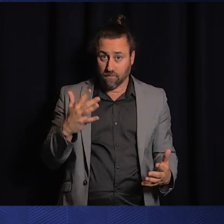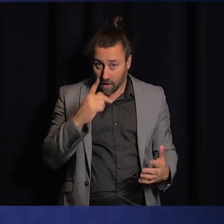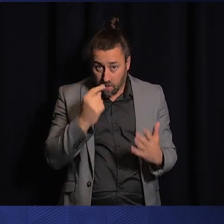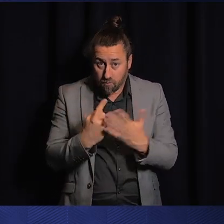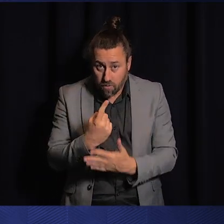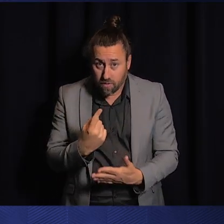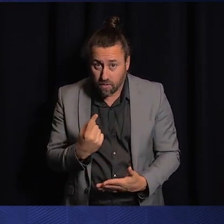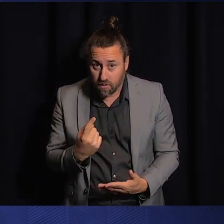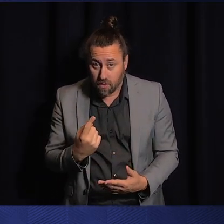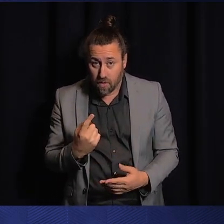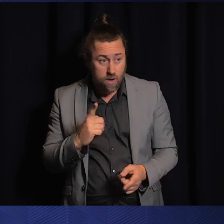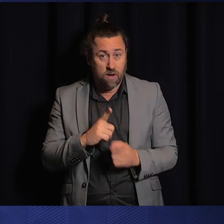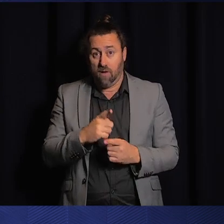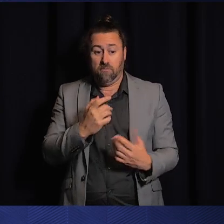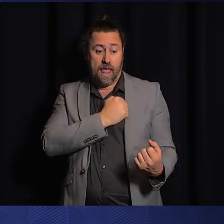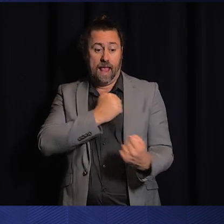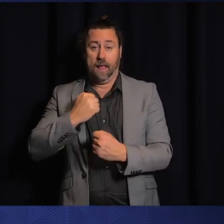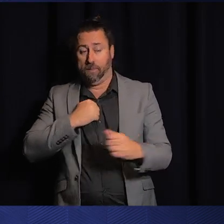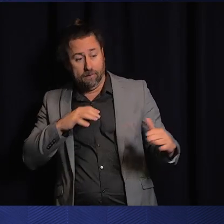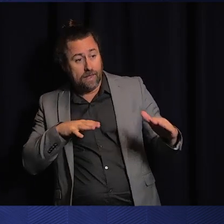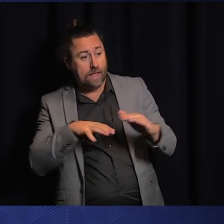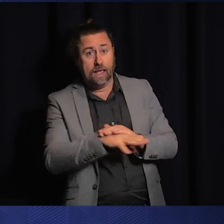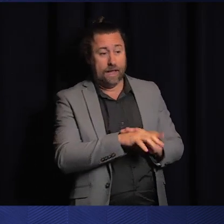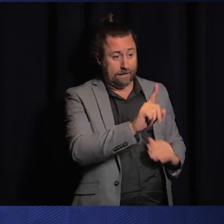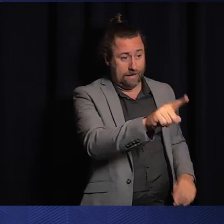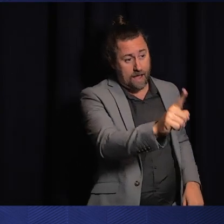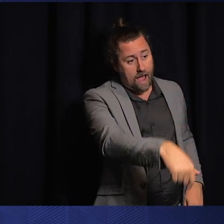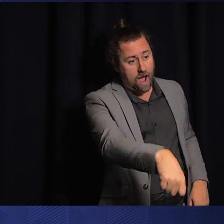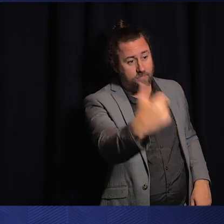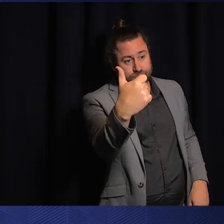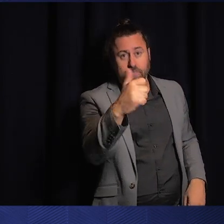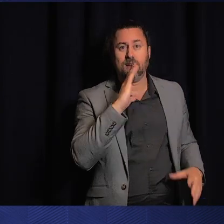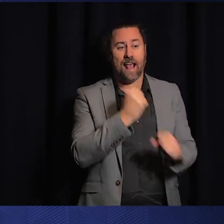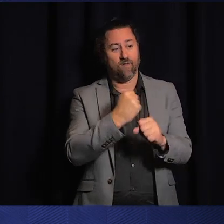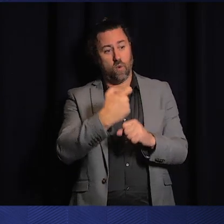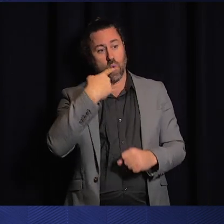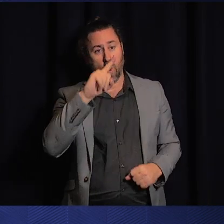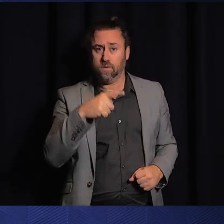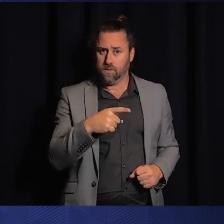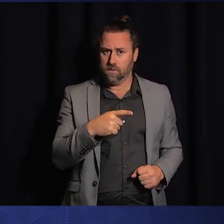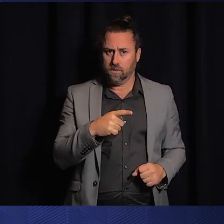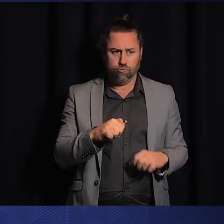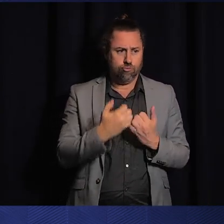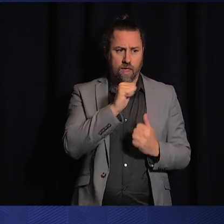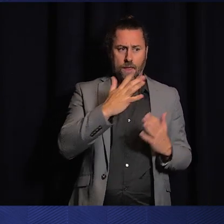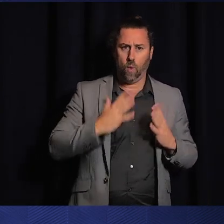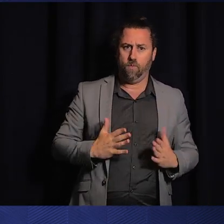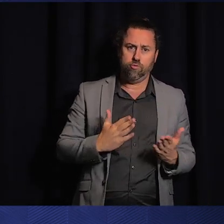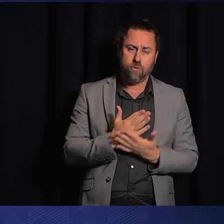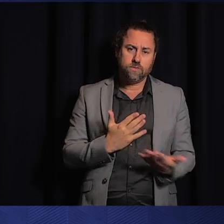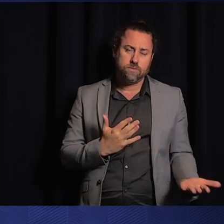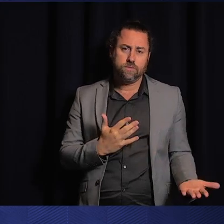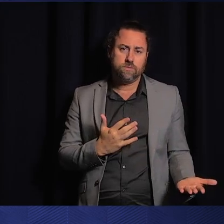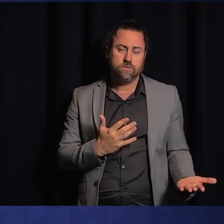can actually be a human rights violation, as we all know, particularly when there is hardly any basis or